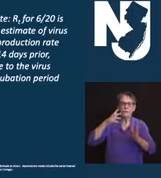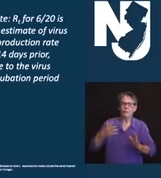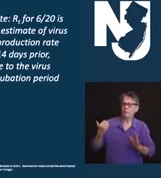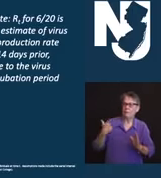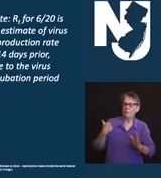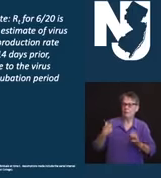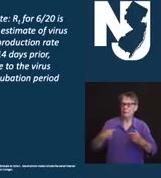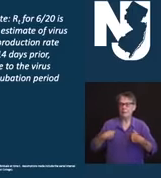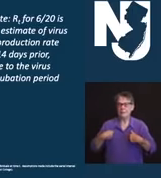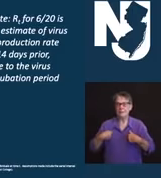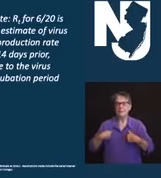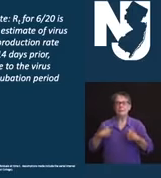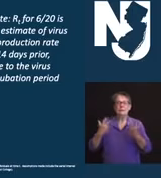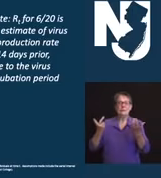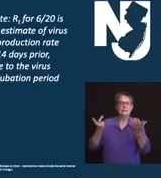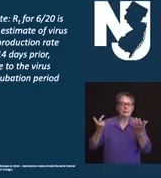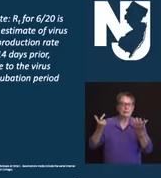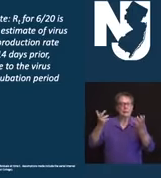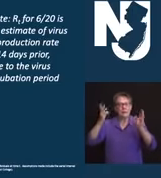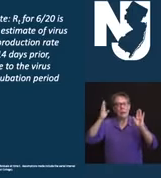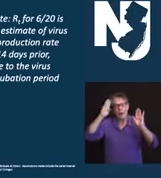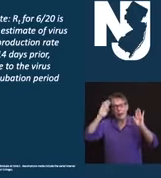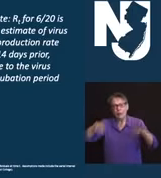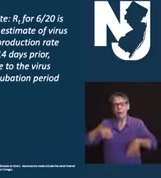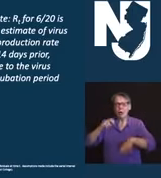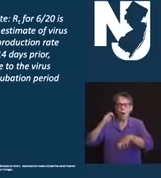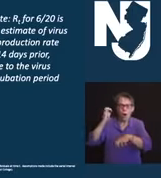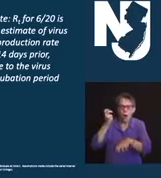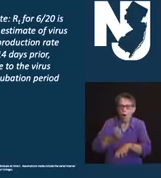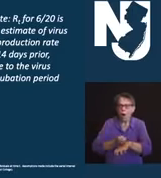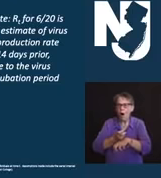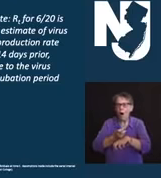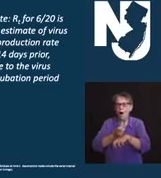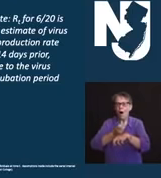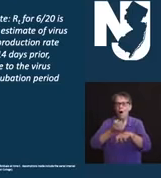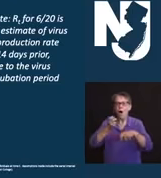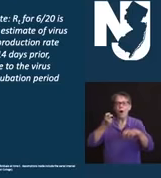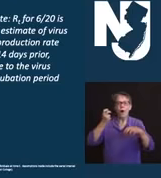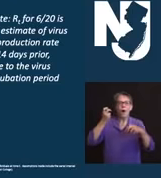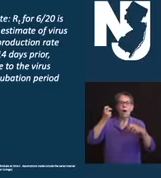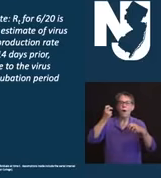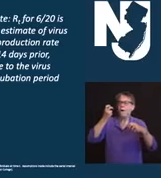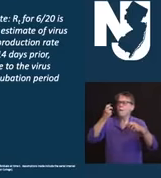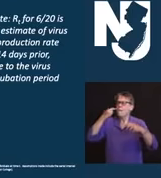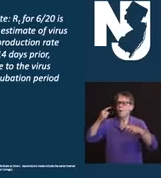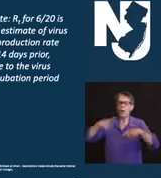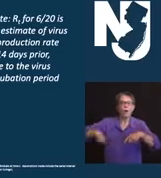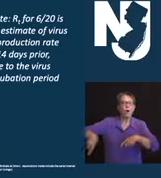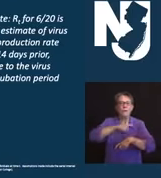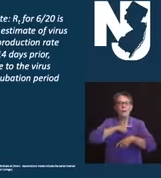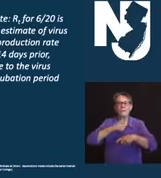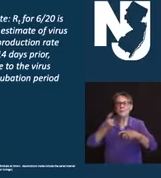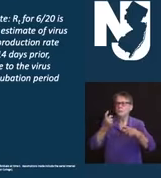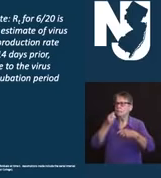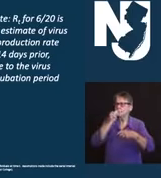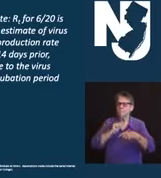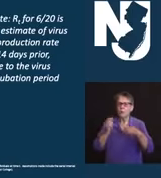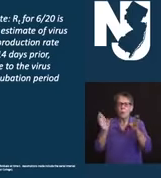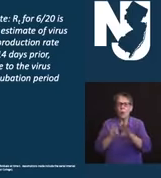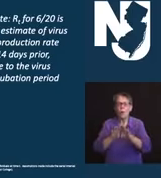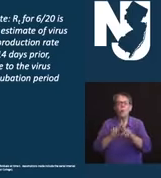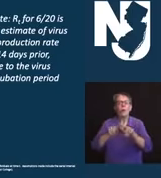this has been tough on all of you and all of us, it's not been a lot of fun. The alternative is completely unacceptable.